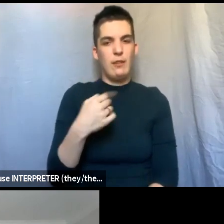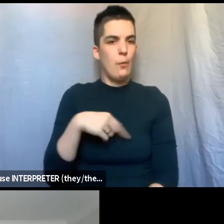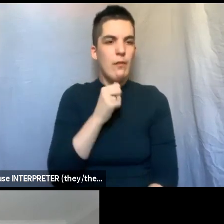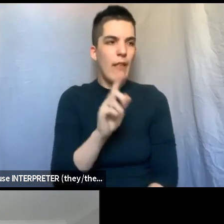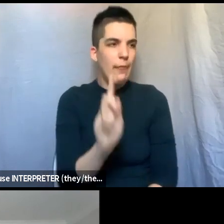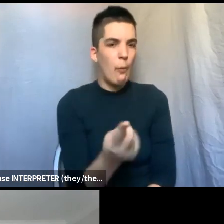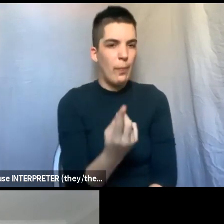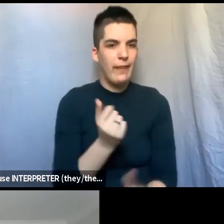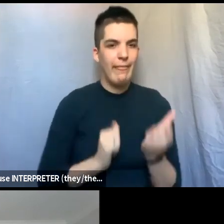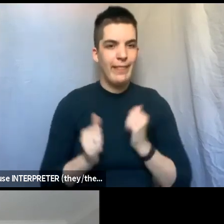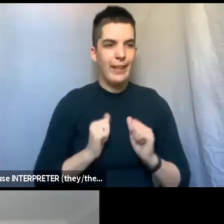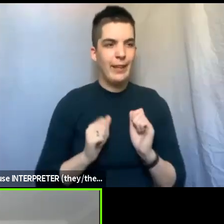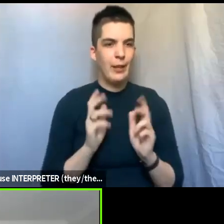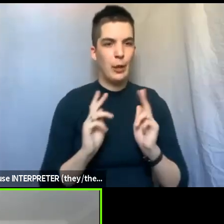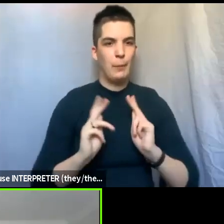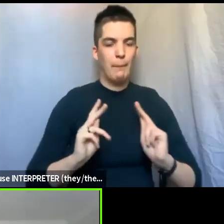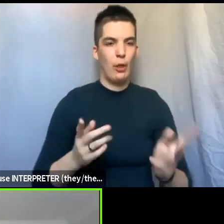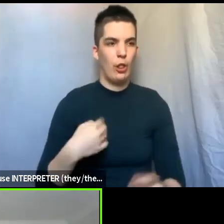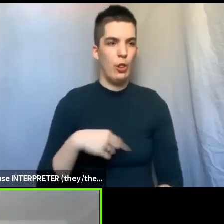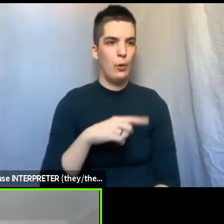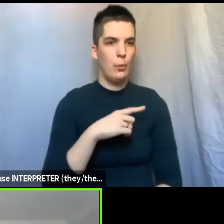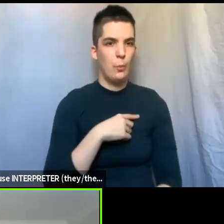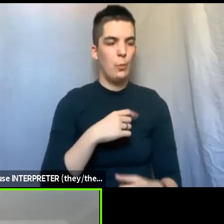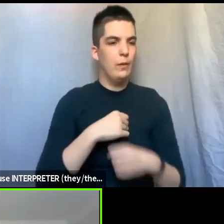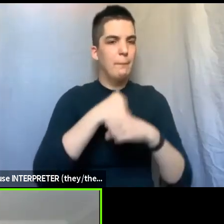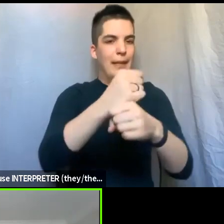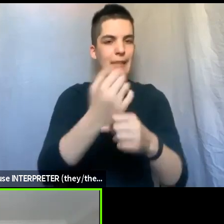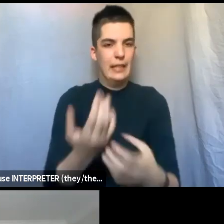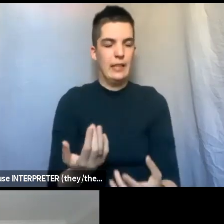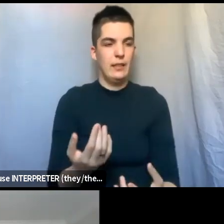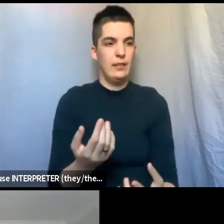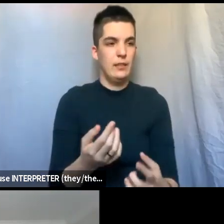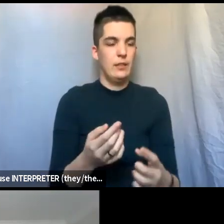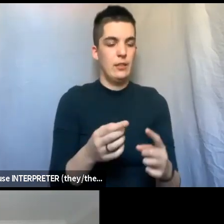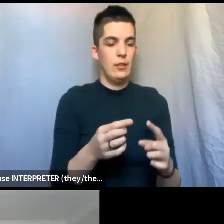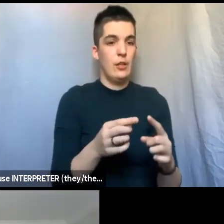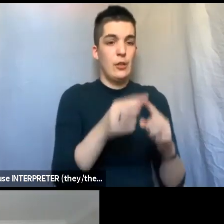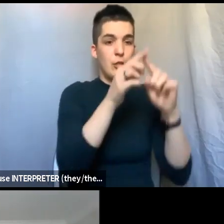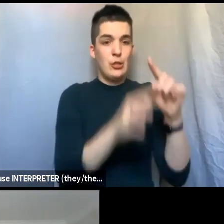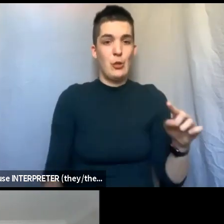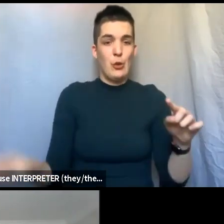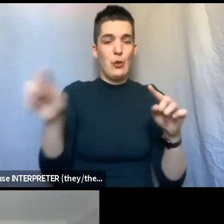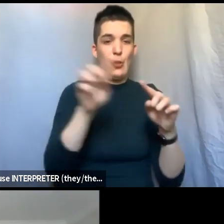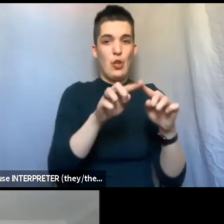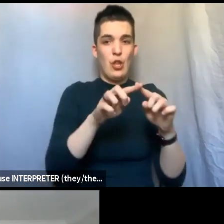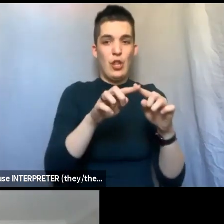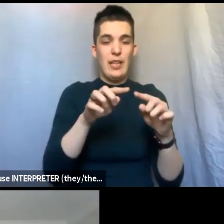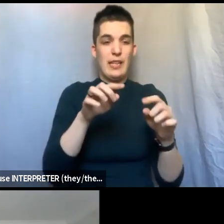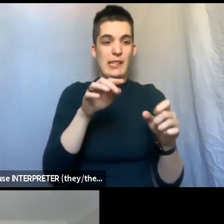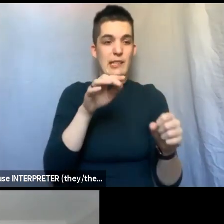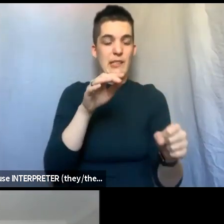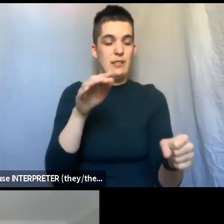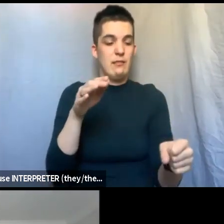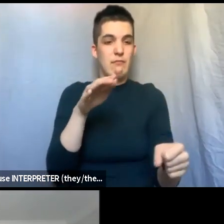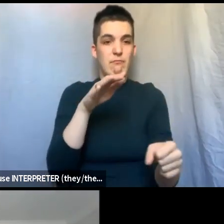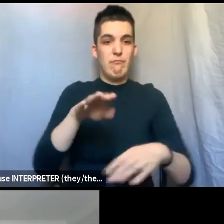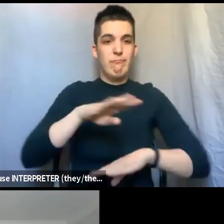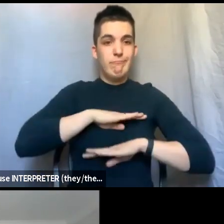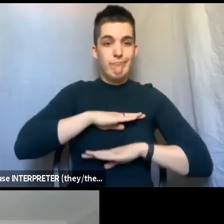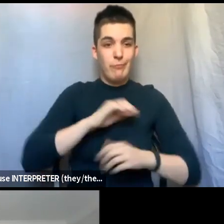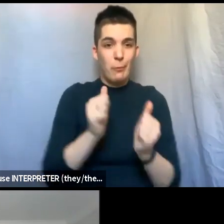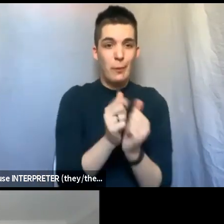We're making. That's right. The circle is completed with the audience. Yes. And a lot of times